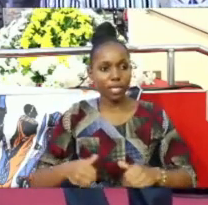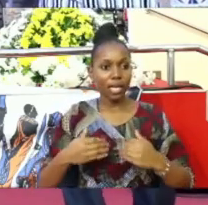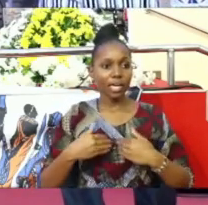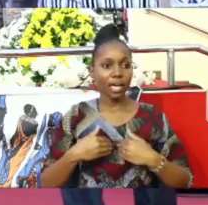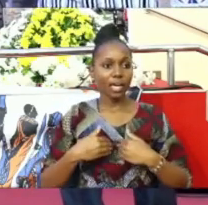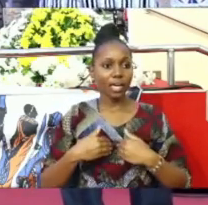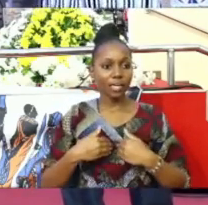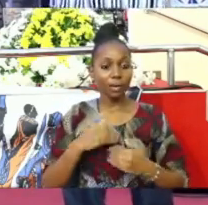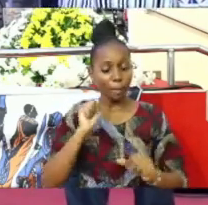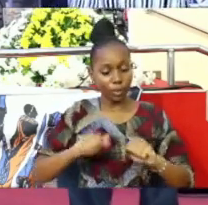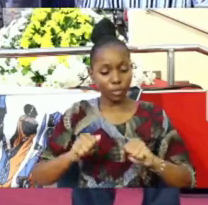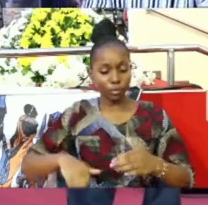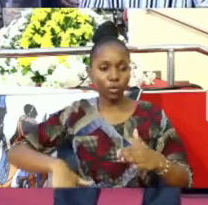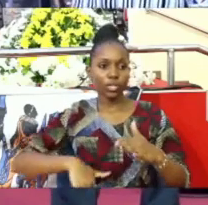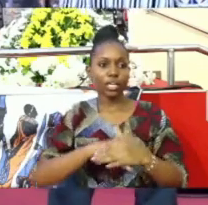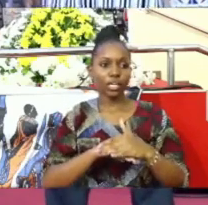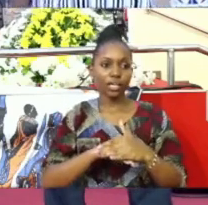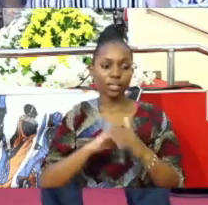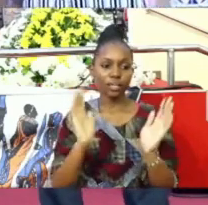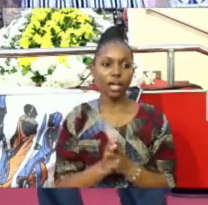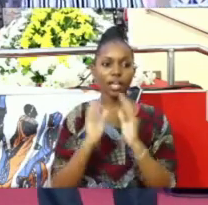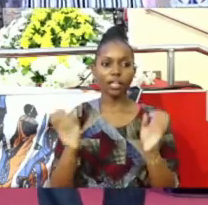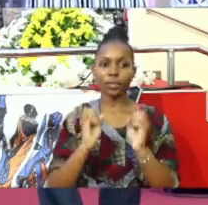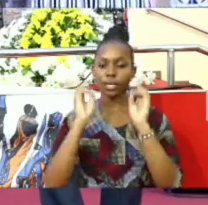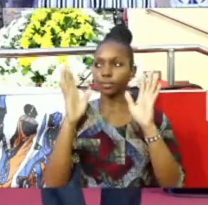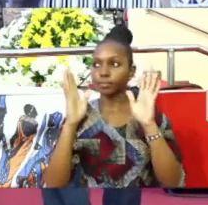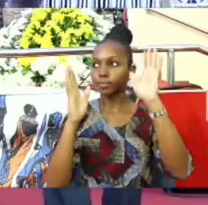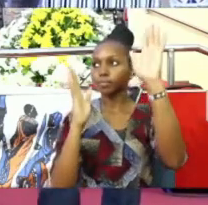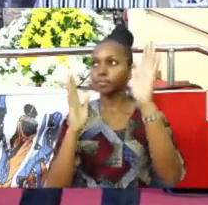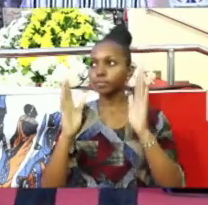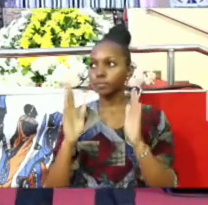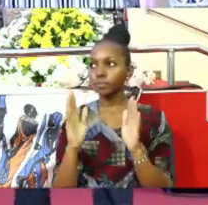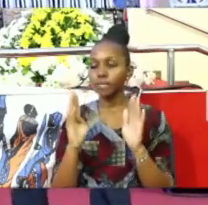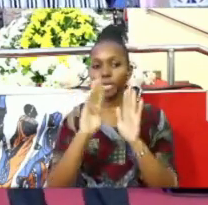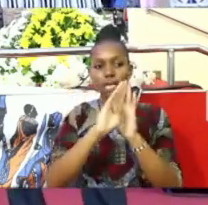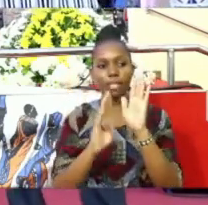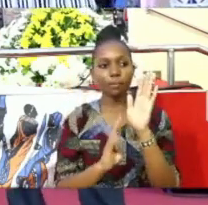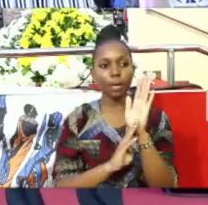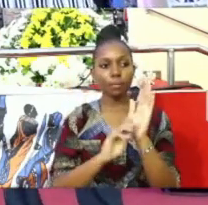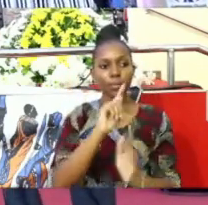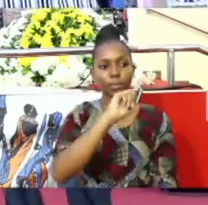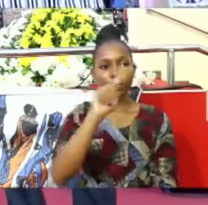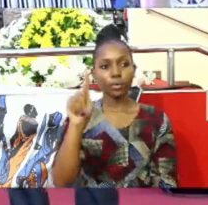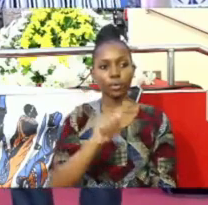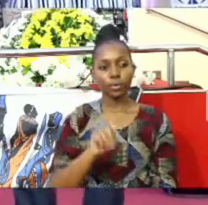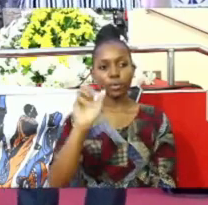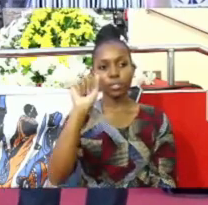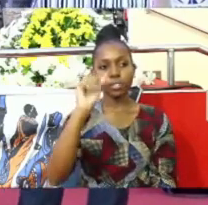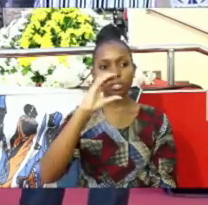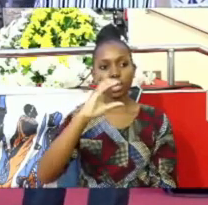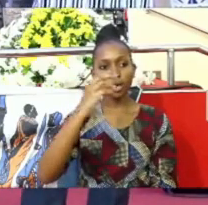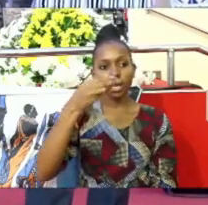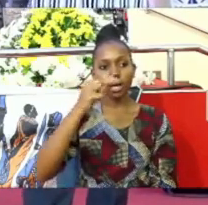kuchezwa. Hallelujah. Hallelujah. Let's go to the scriptures, the book of Zechariah. Chapter 2 verses 1 to 5. Zechariah